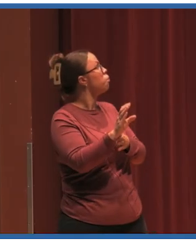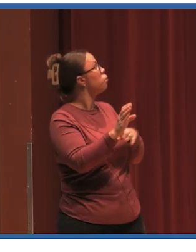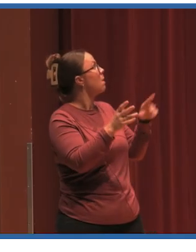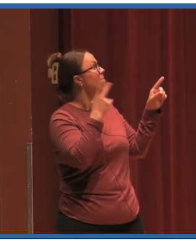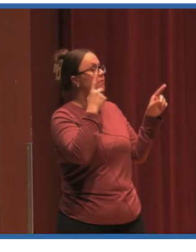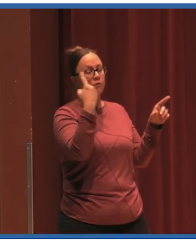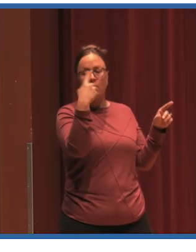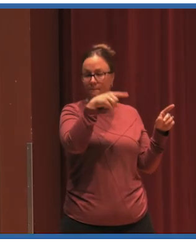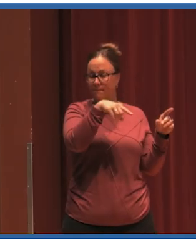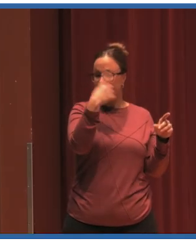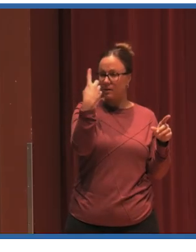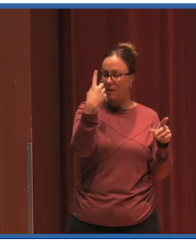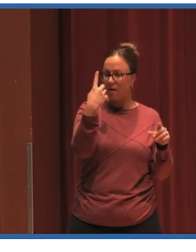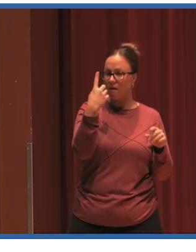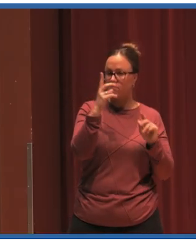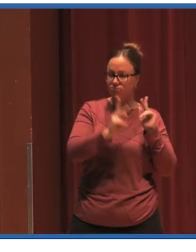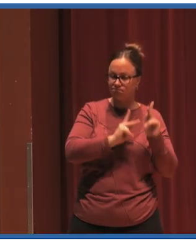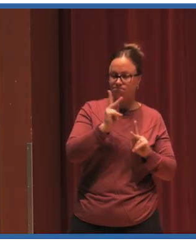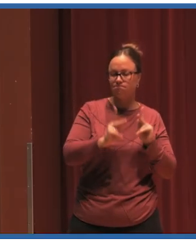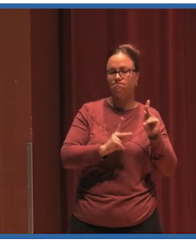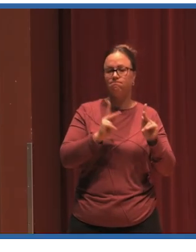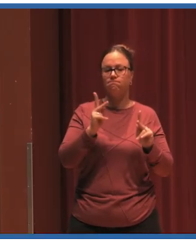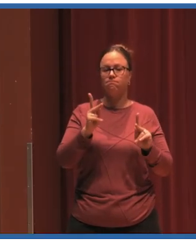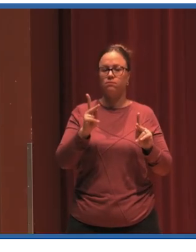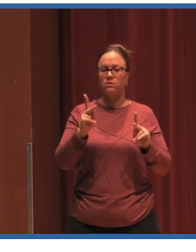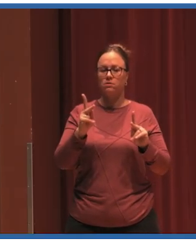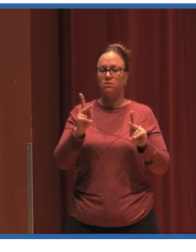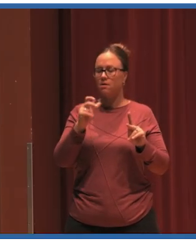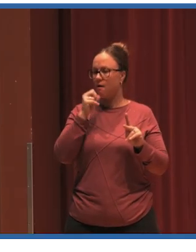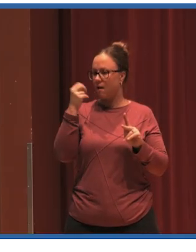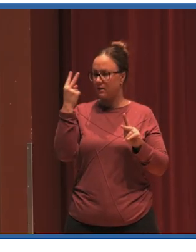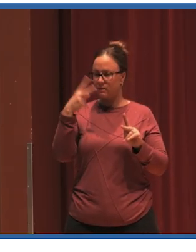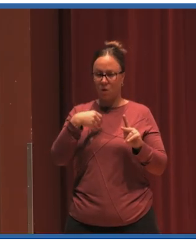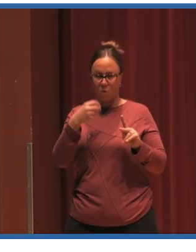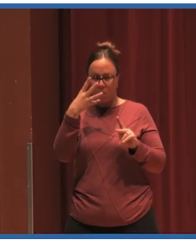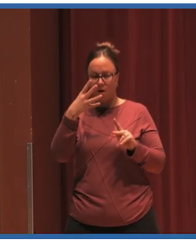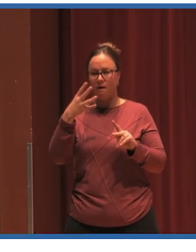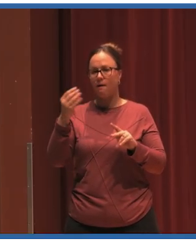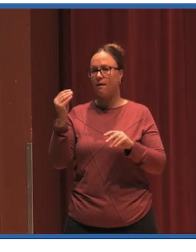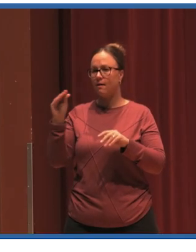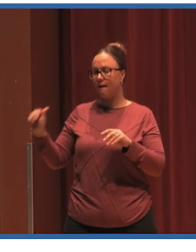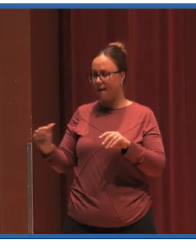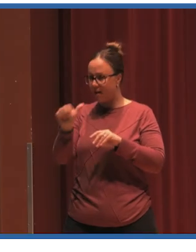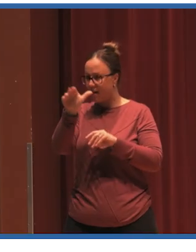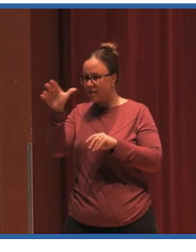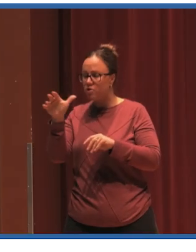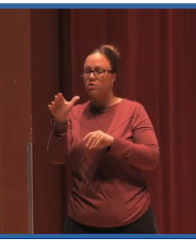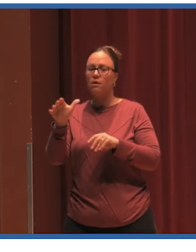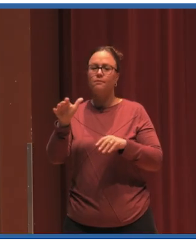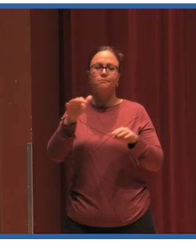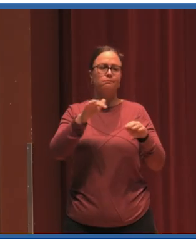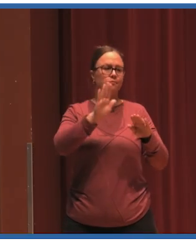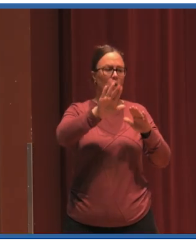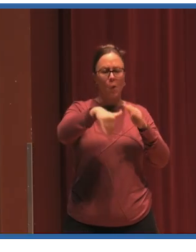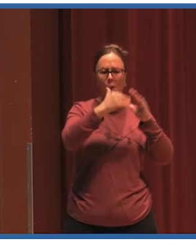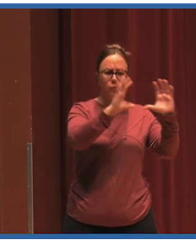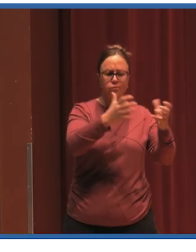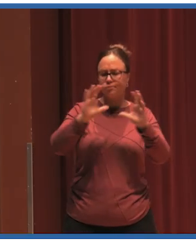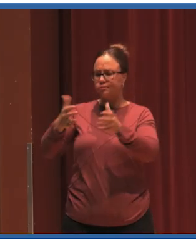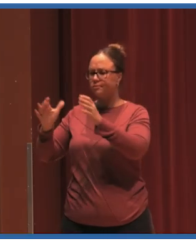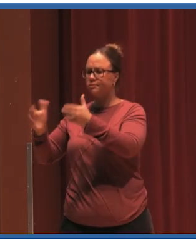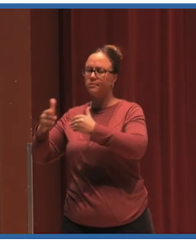individuals, non-Hispanic white, and Asian Pacific Islander populations, all of these are above